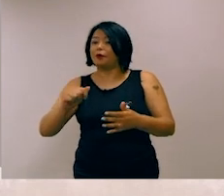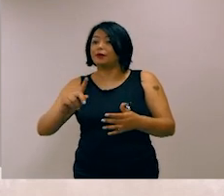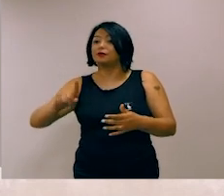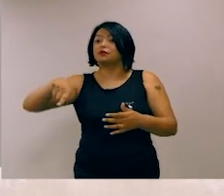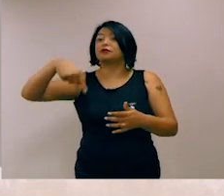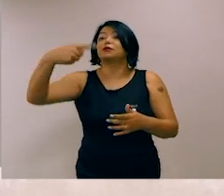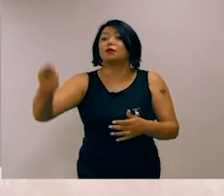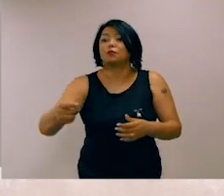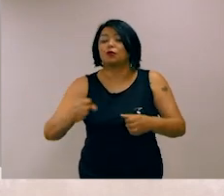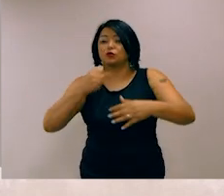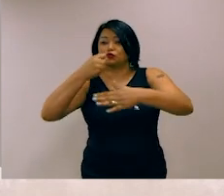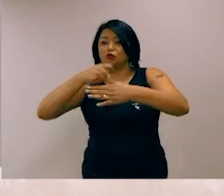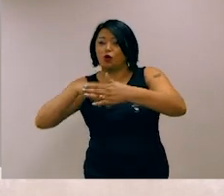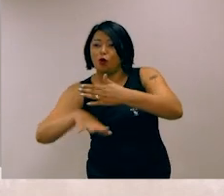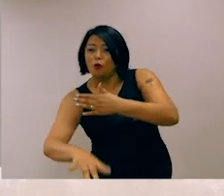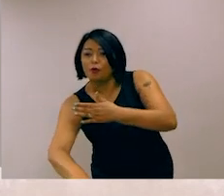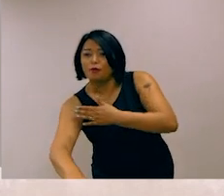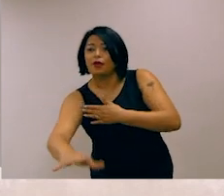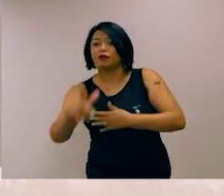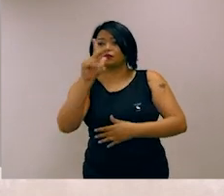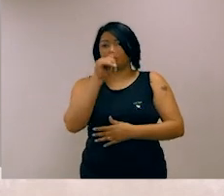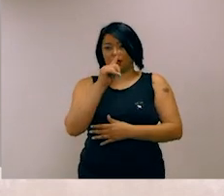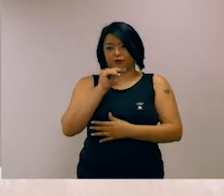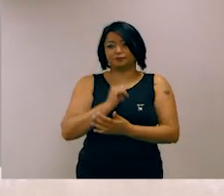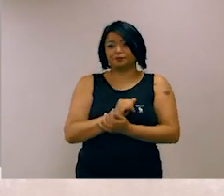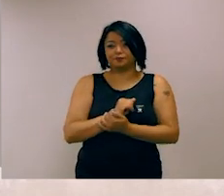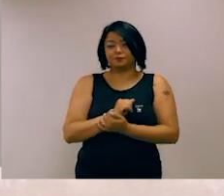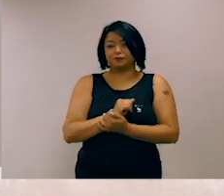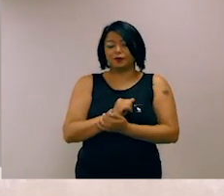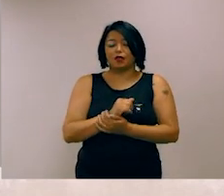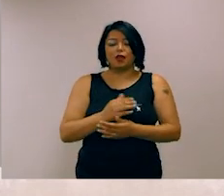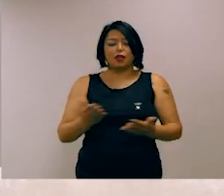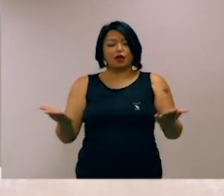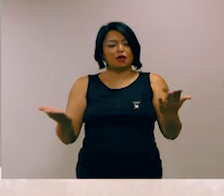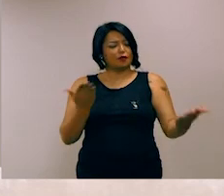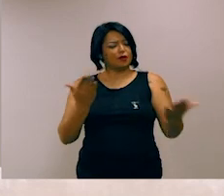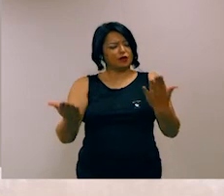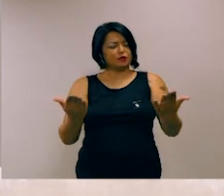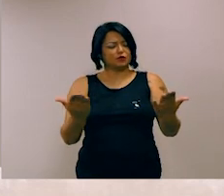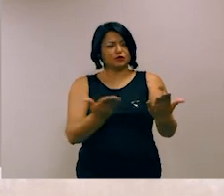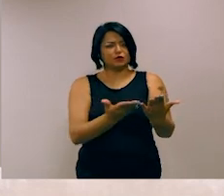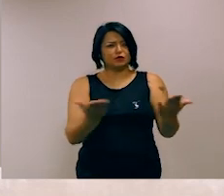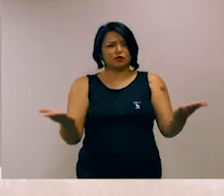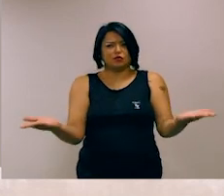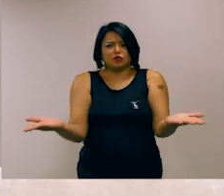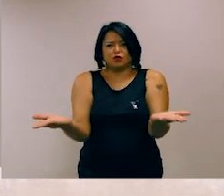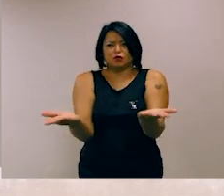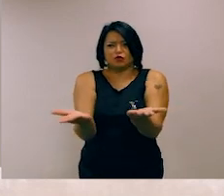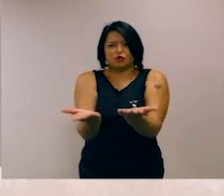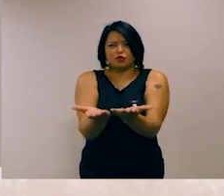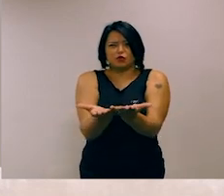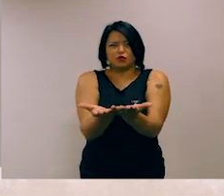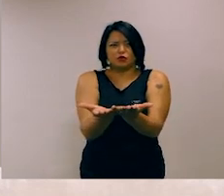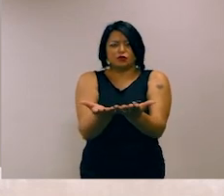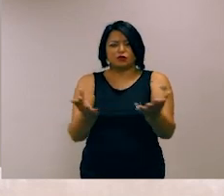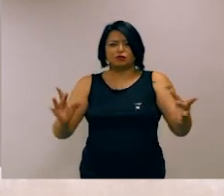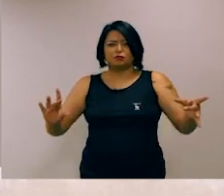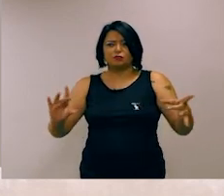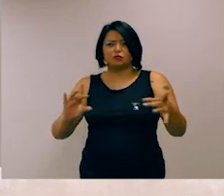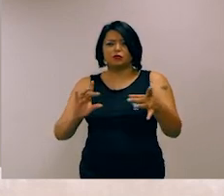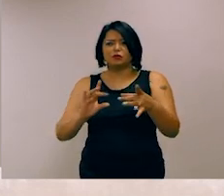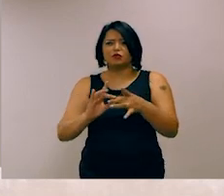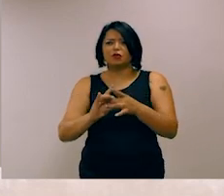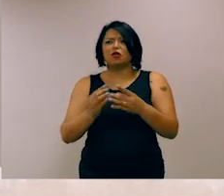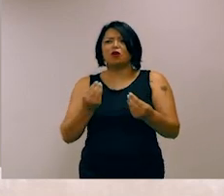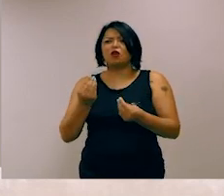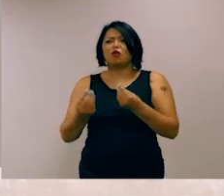the most recent possible. And we overlap these 2 maps. So looking at the level curves as a compound,